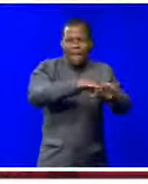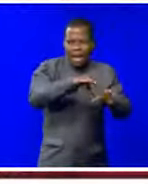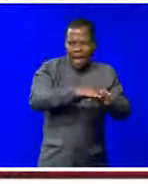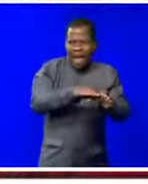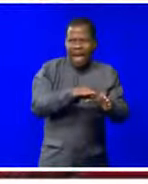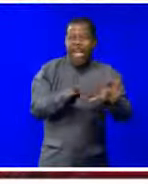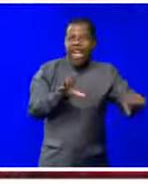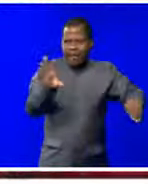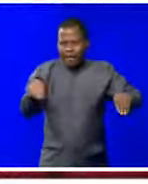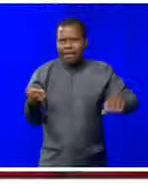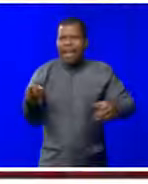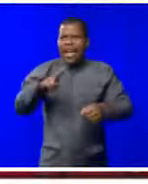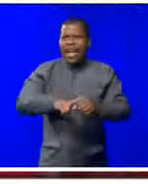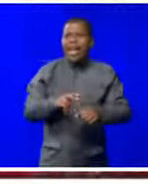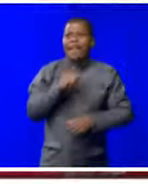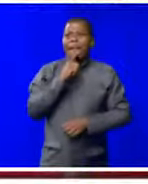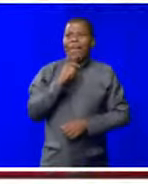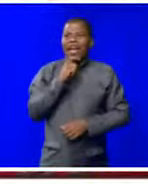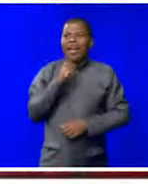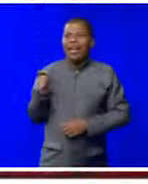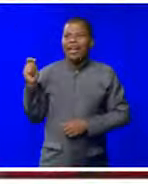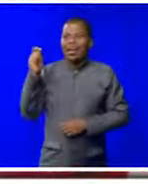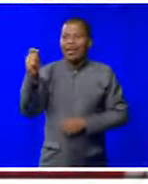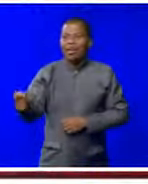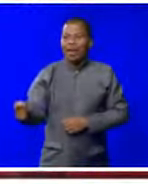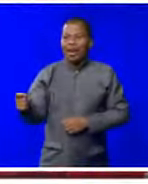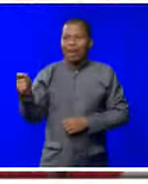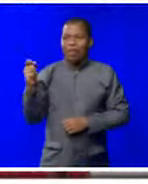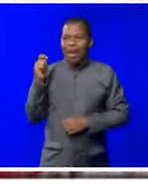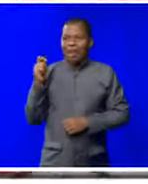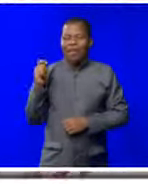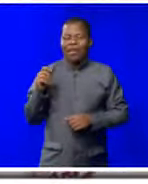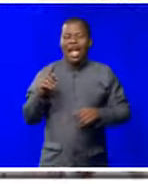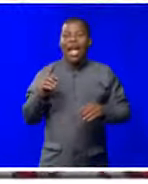public, and warriors who belted out Inqaba kaNqofula.